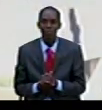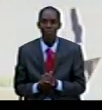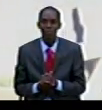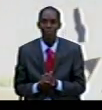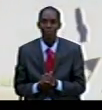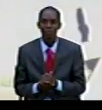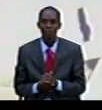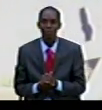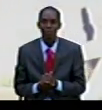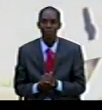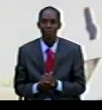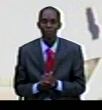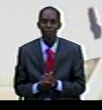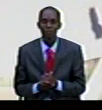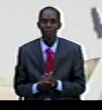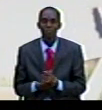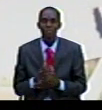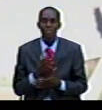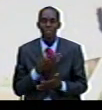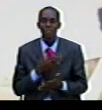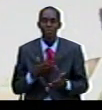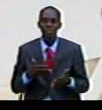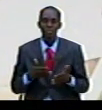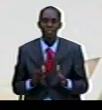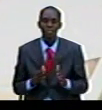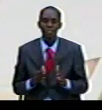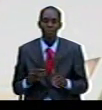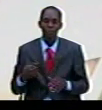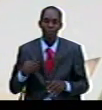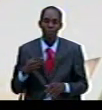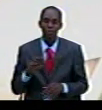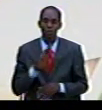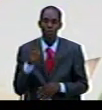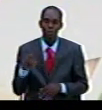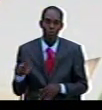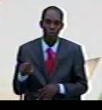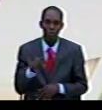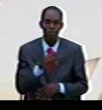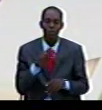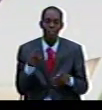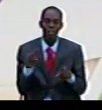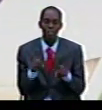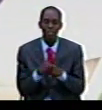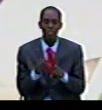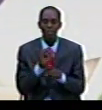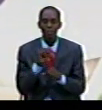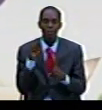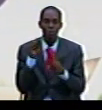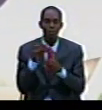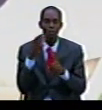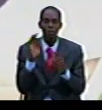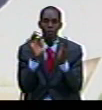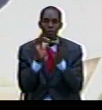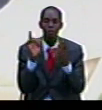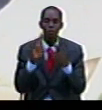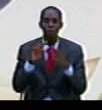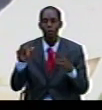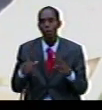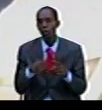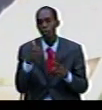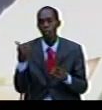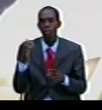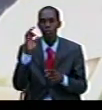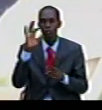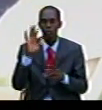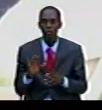And let me use them as a point of contact for other anointed ministers of God that are present